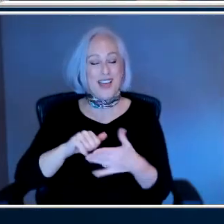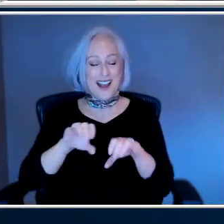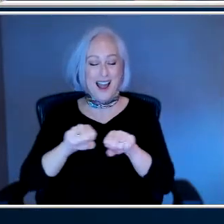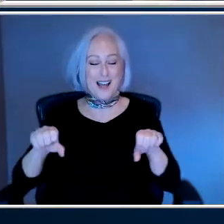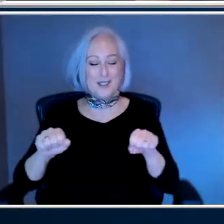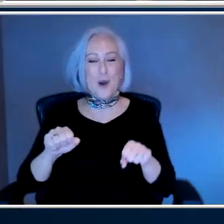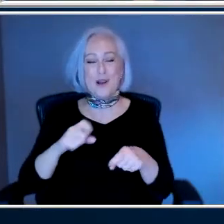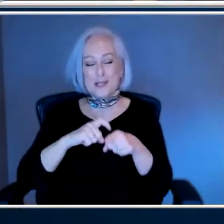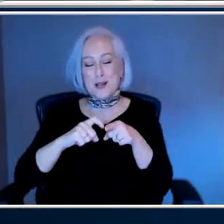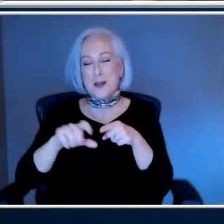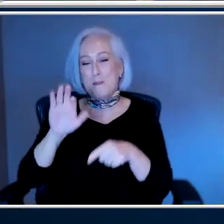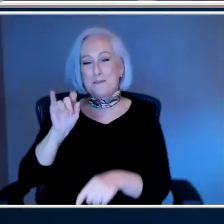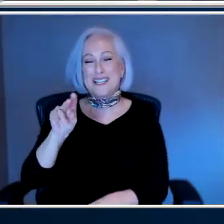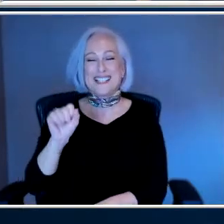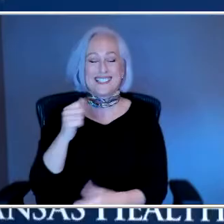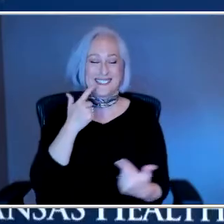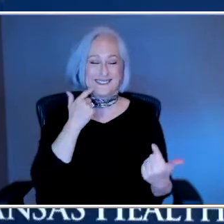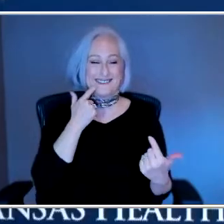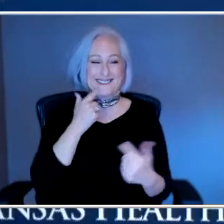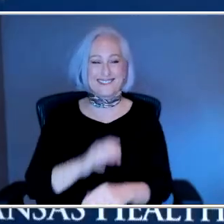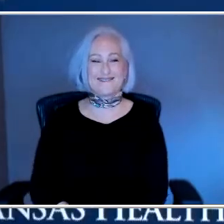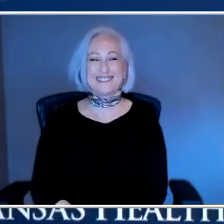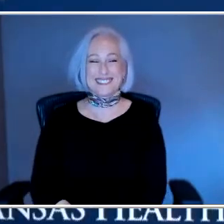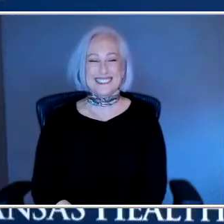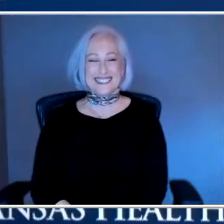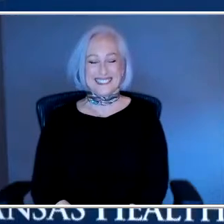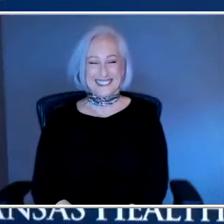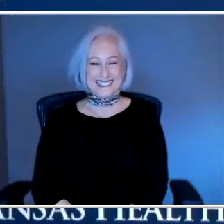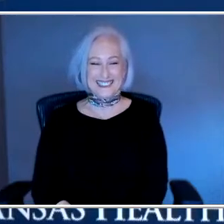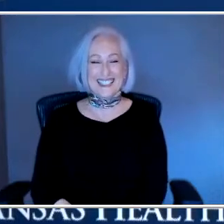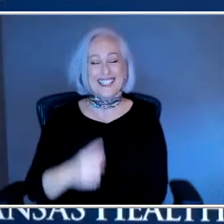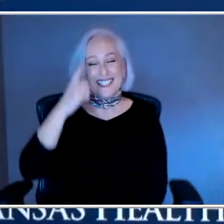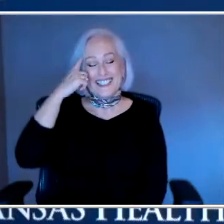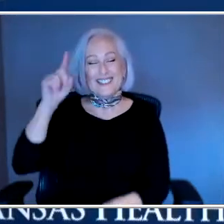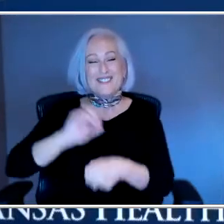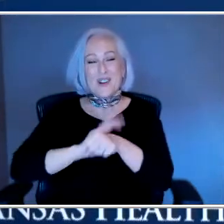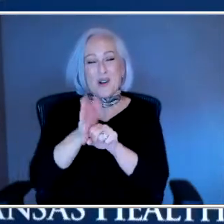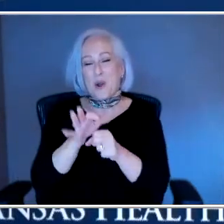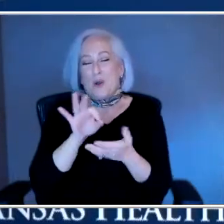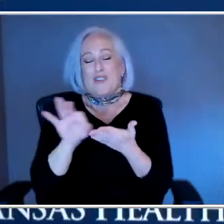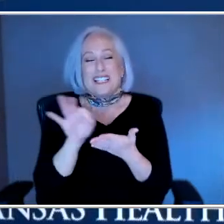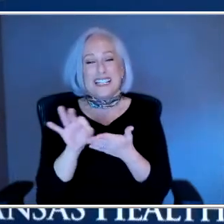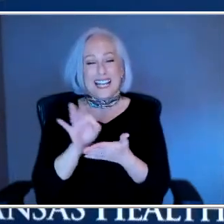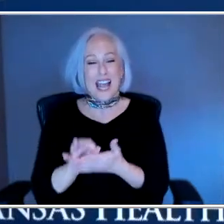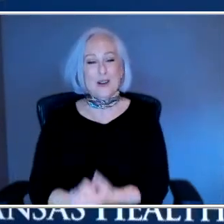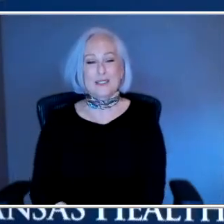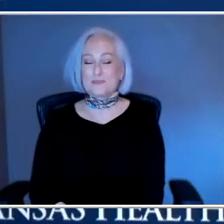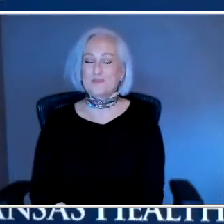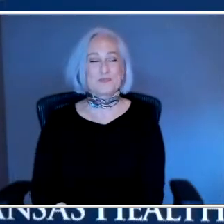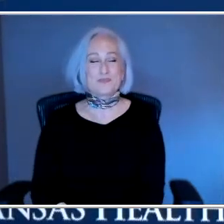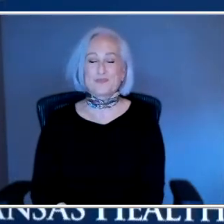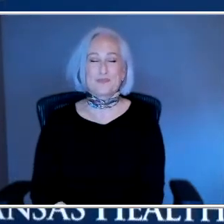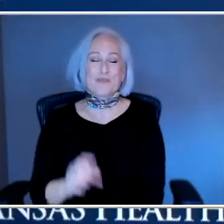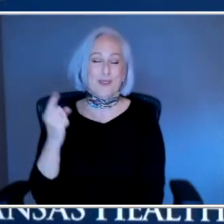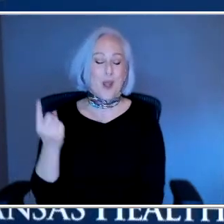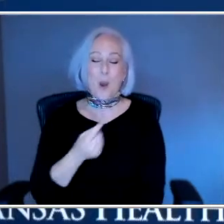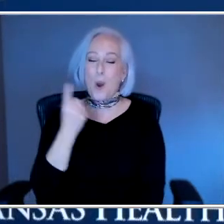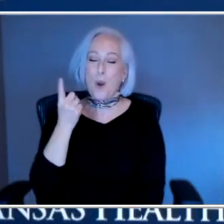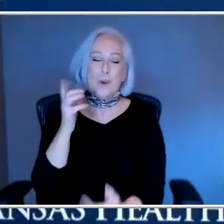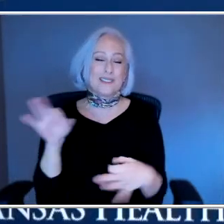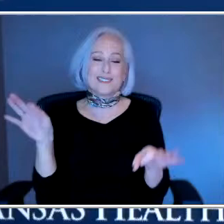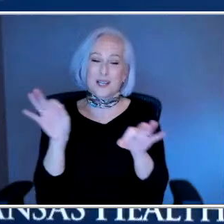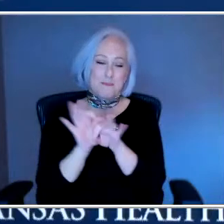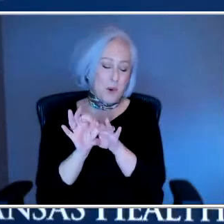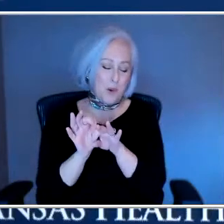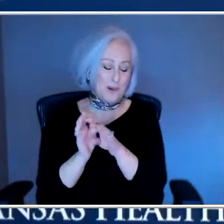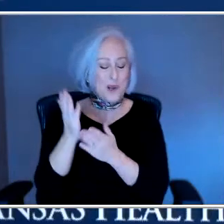Thank you for that. Right. Good analogy. So coming yeah, from so you. for our COVID count, COVID is always important. We know there are specific populations that are more